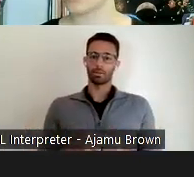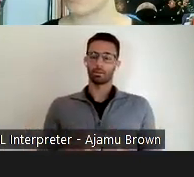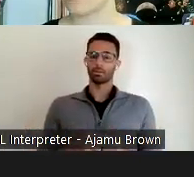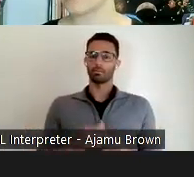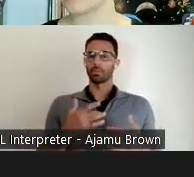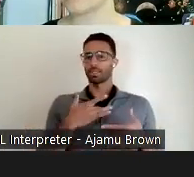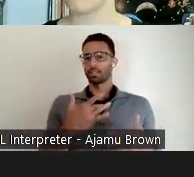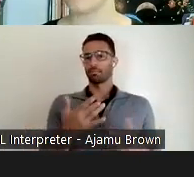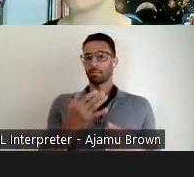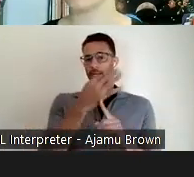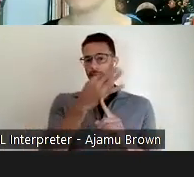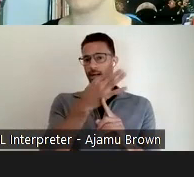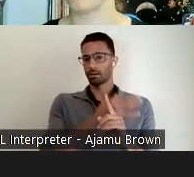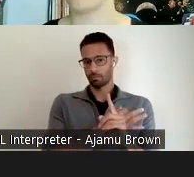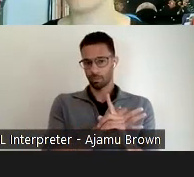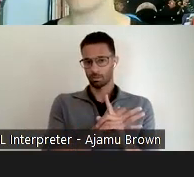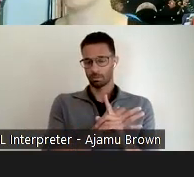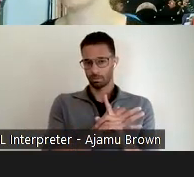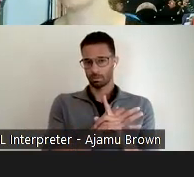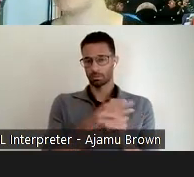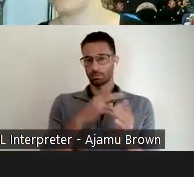months, which represents an investment of about